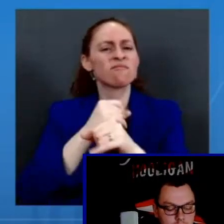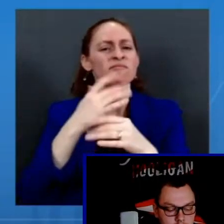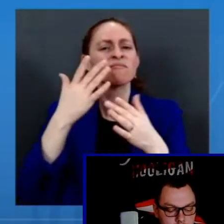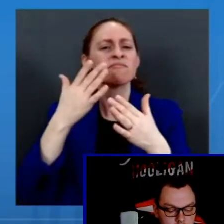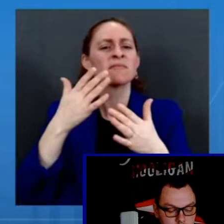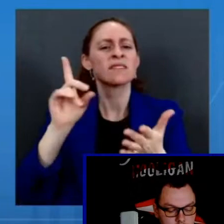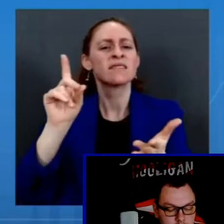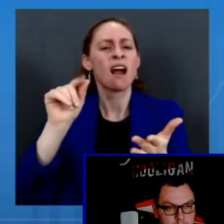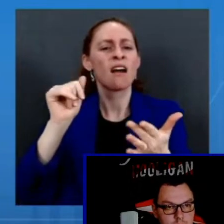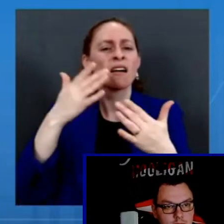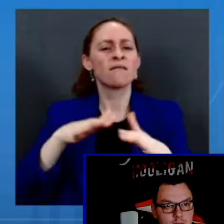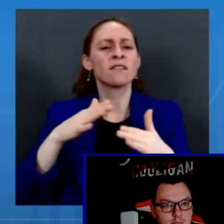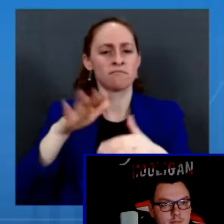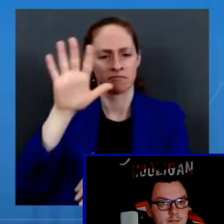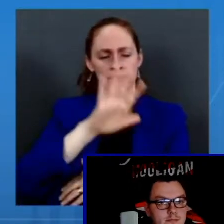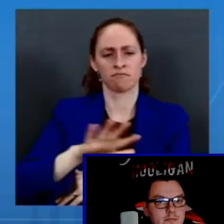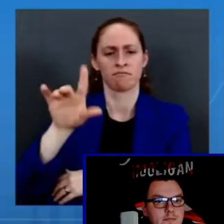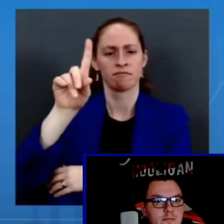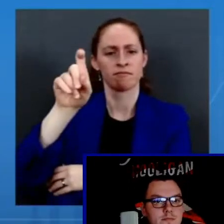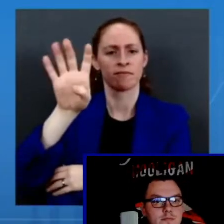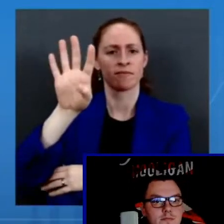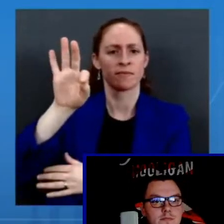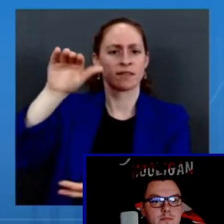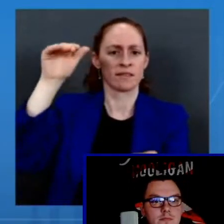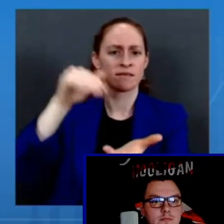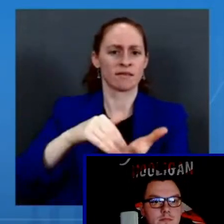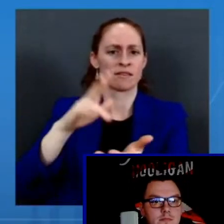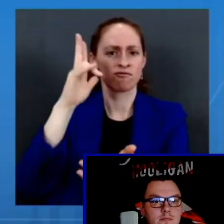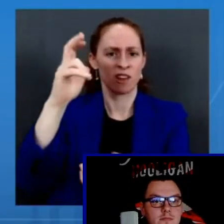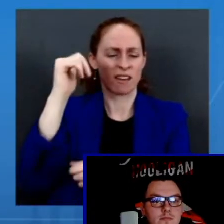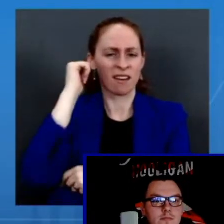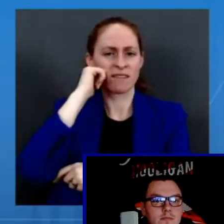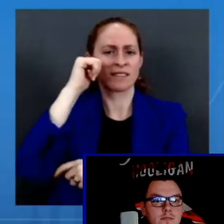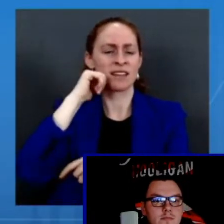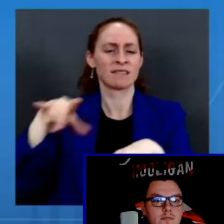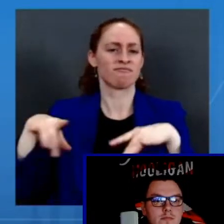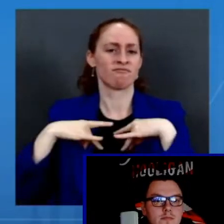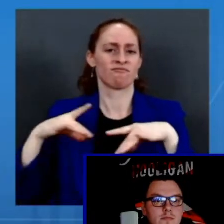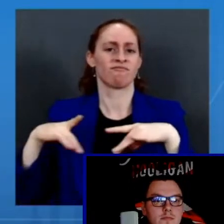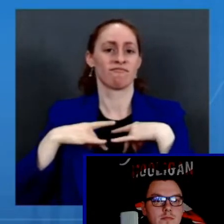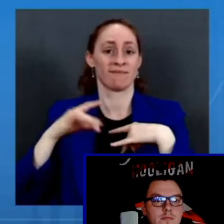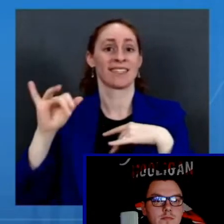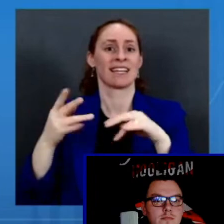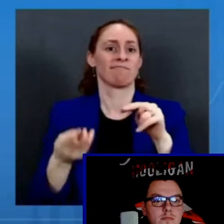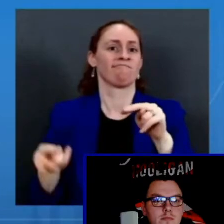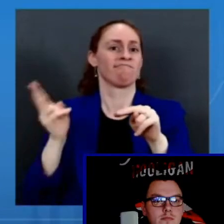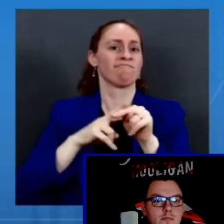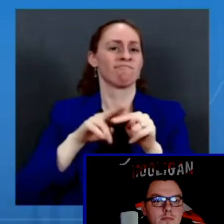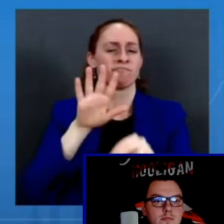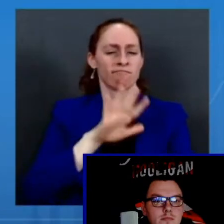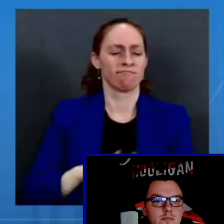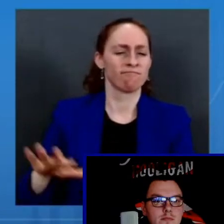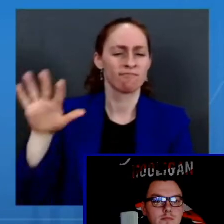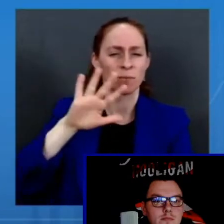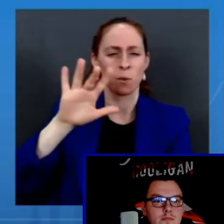149,300 cases per day, an increase of about 25% over the previous week. The 7-day average of hospital admissions